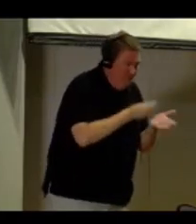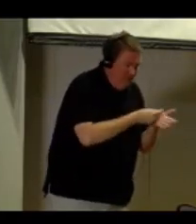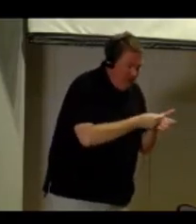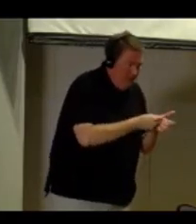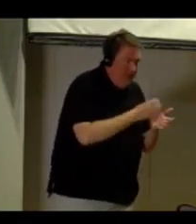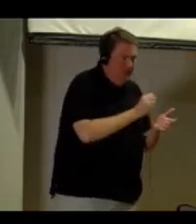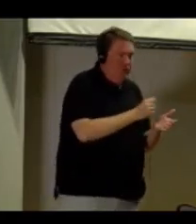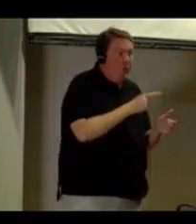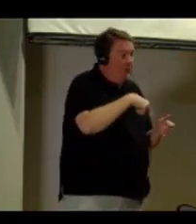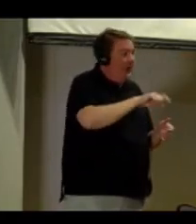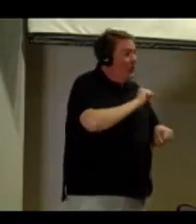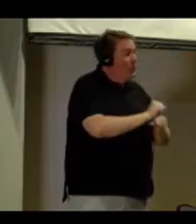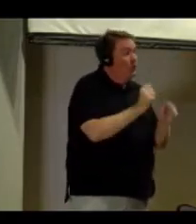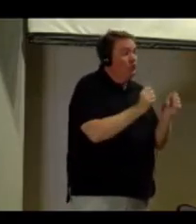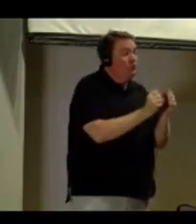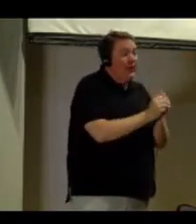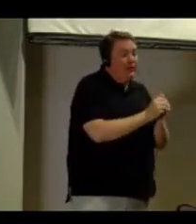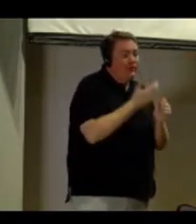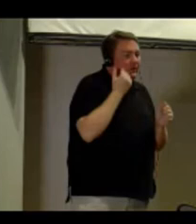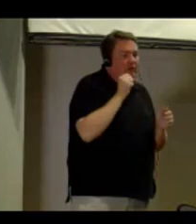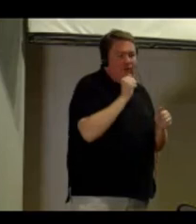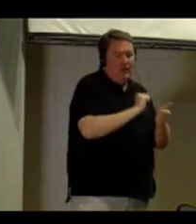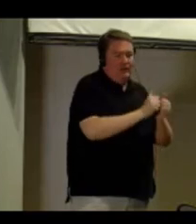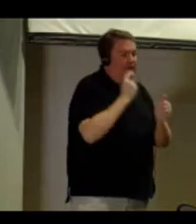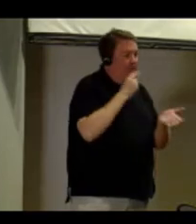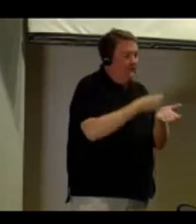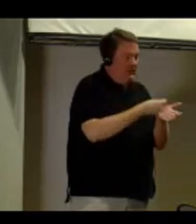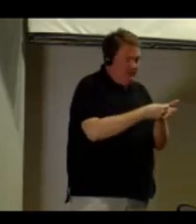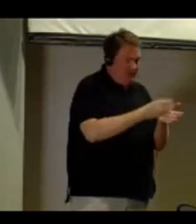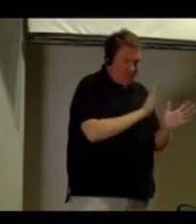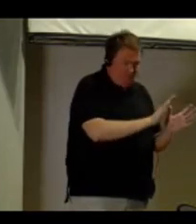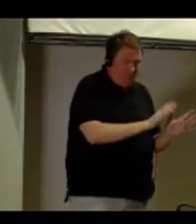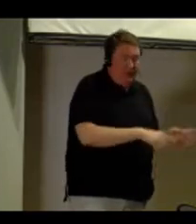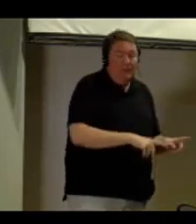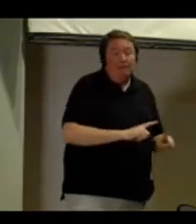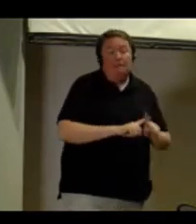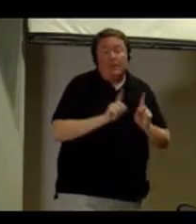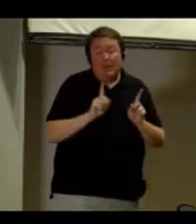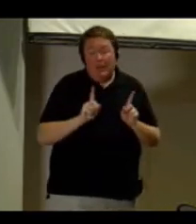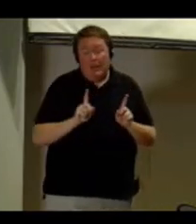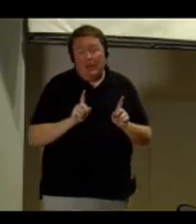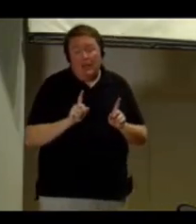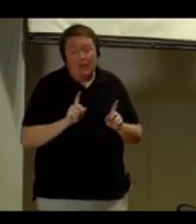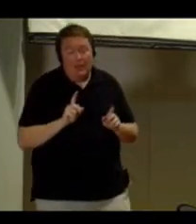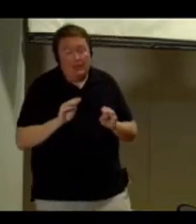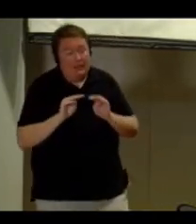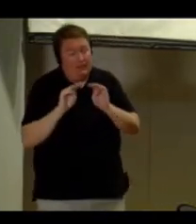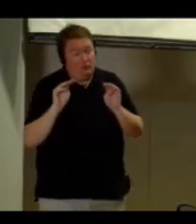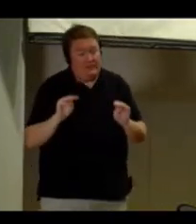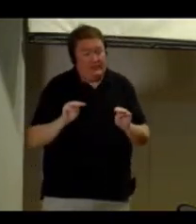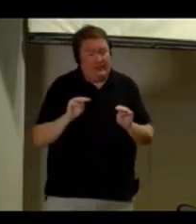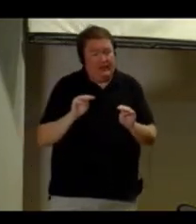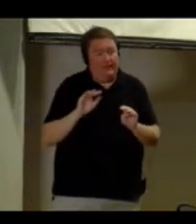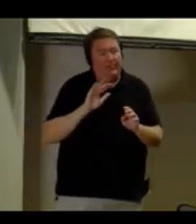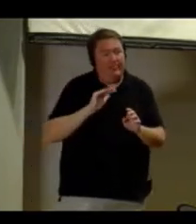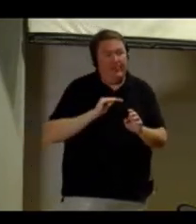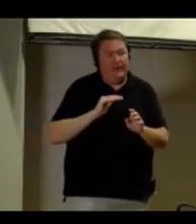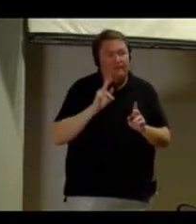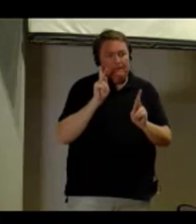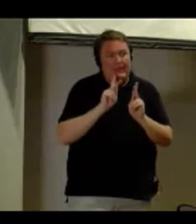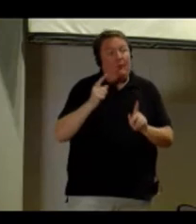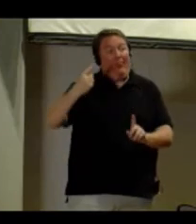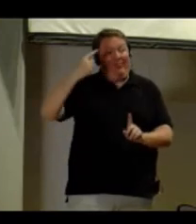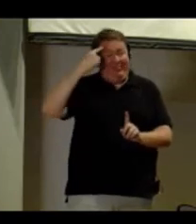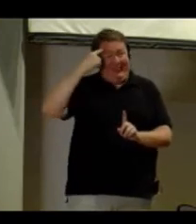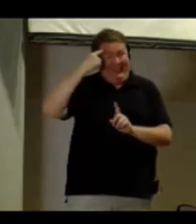work together, whereas there is often a perception, which is probably usually wrong, that museums